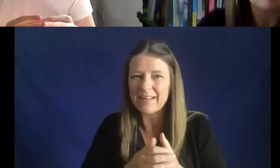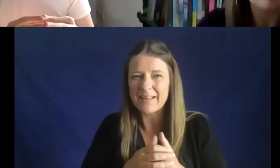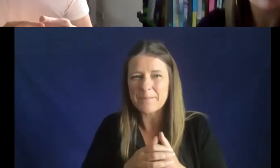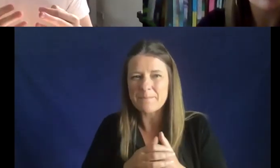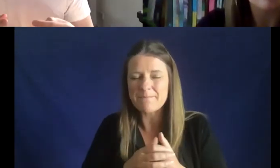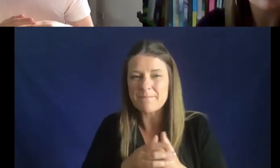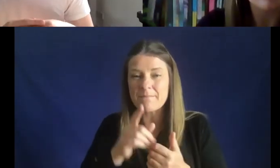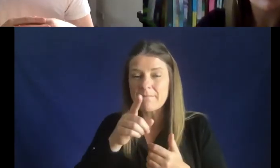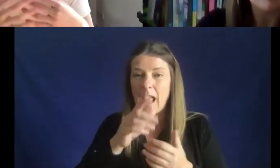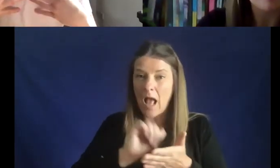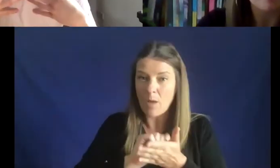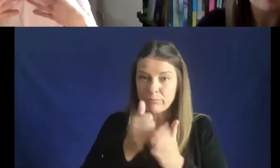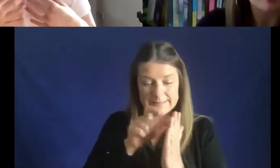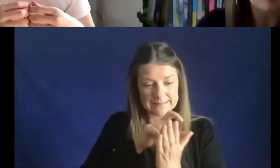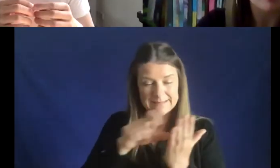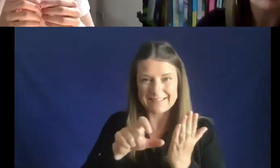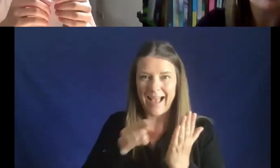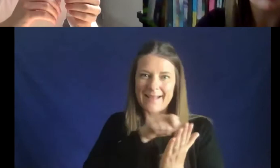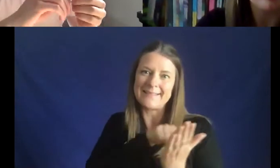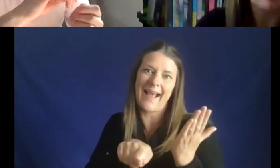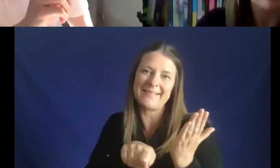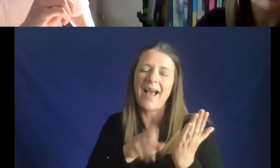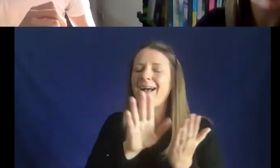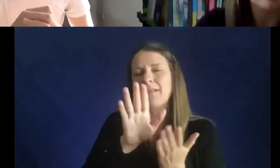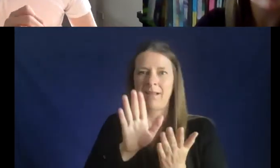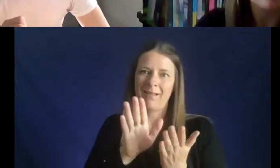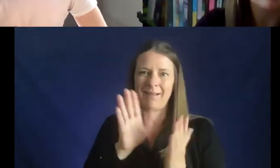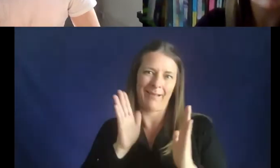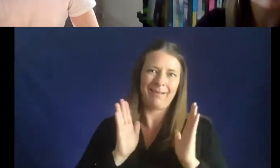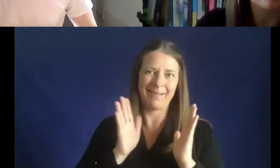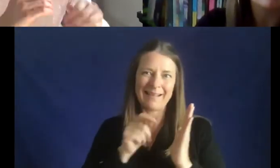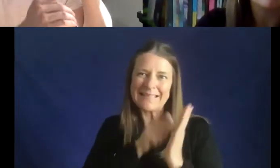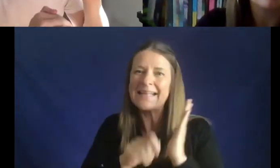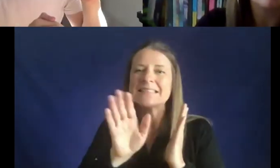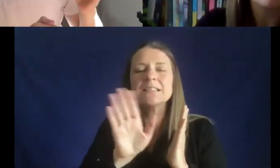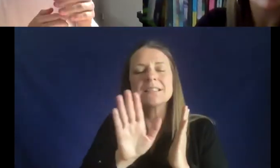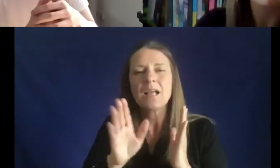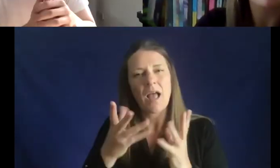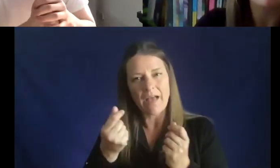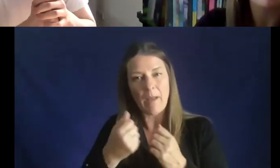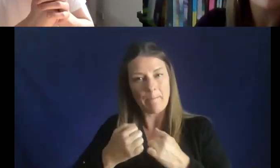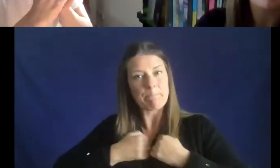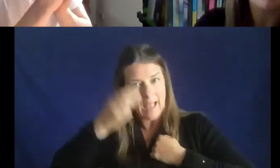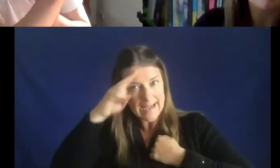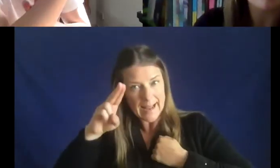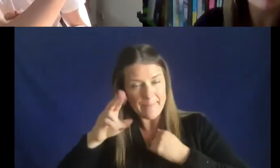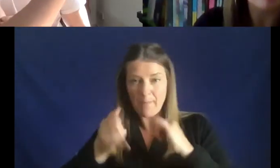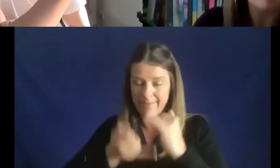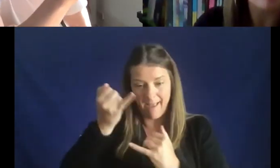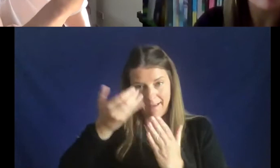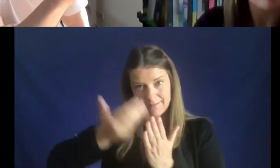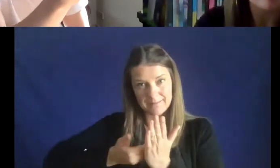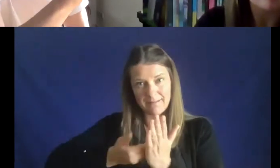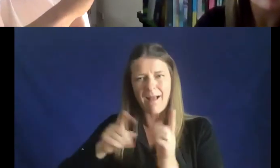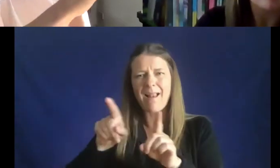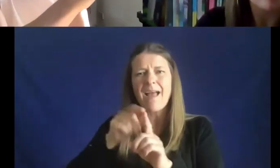saying sign because it makes it sound like I'm the artist, but I've handwritten my name at the end of it. It's written like a letter, and the idea is to handwrite